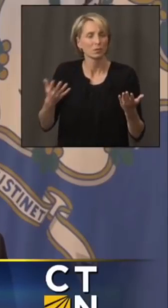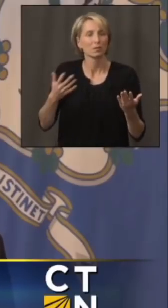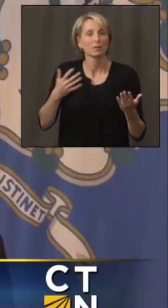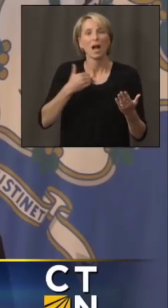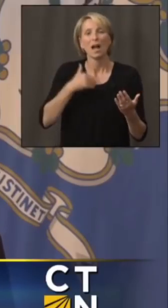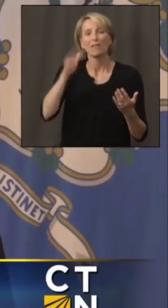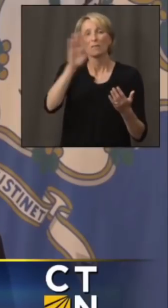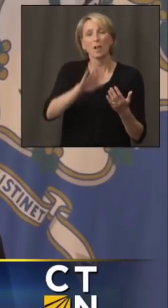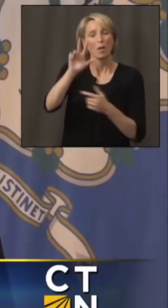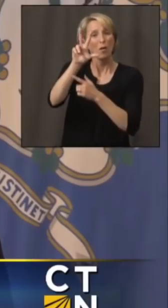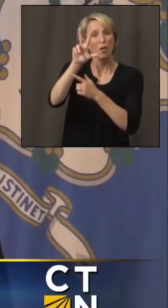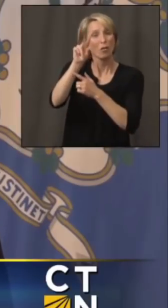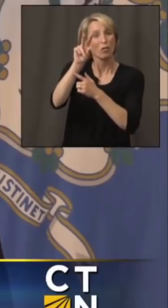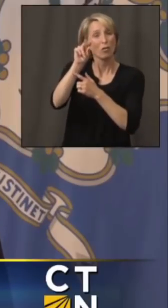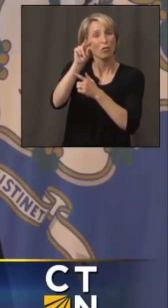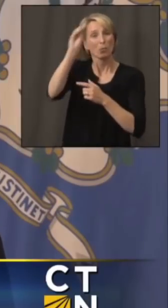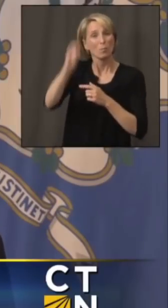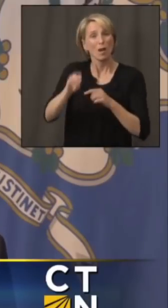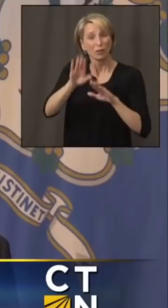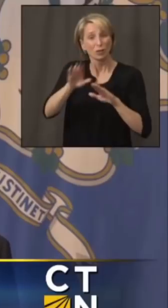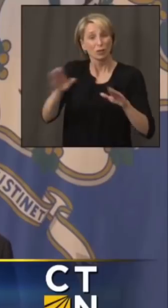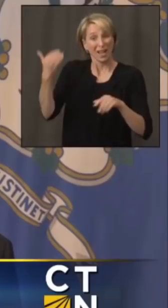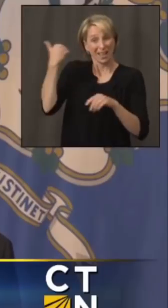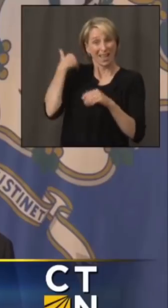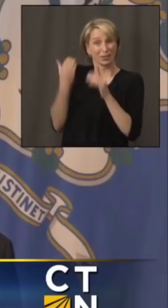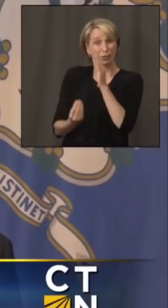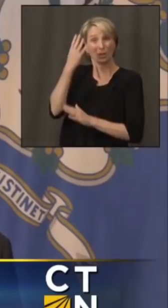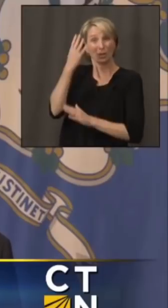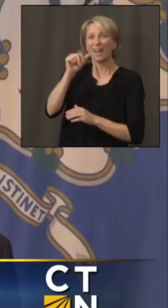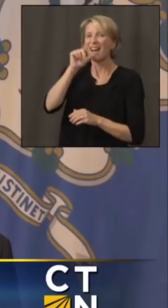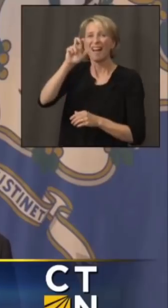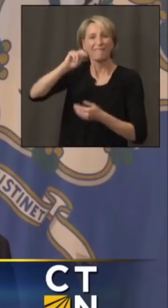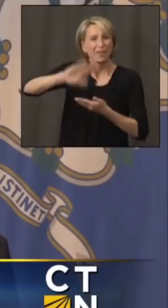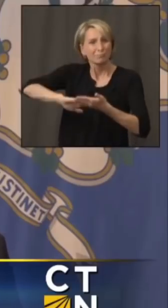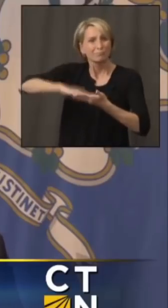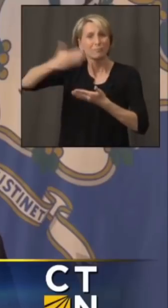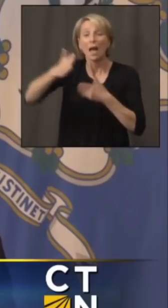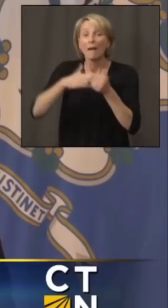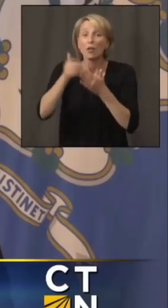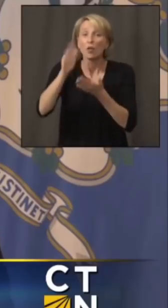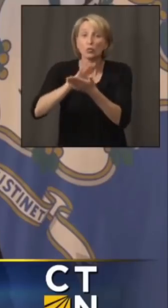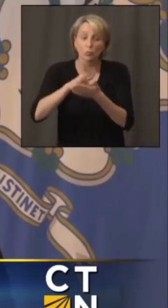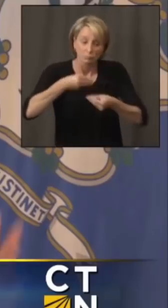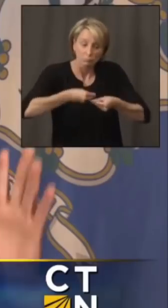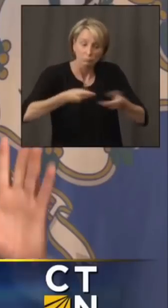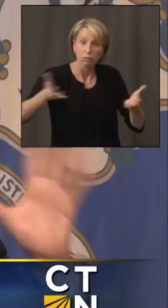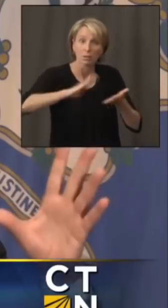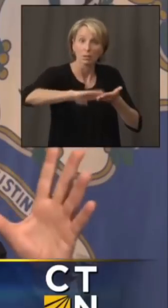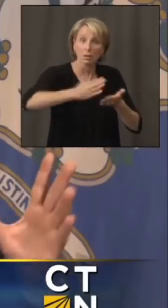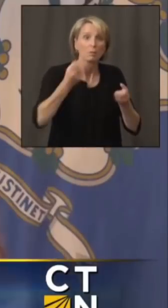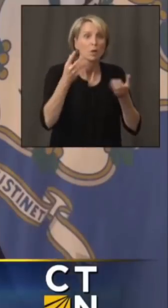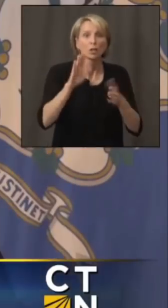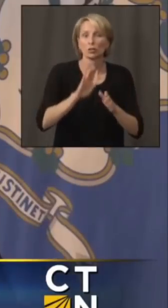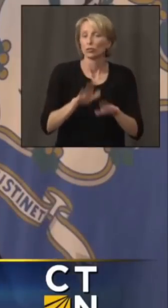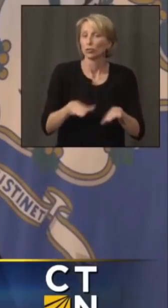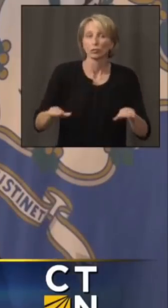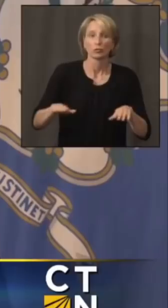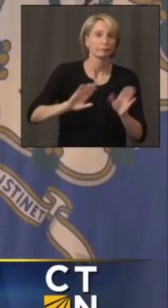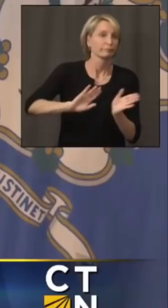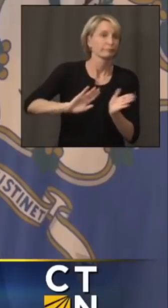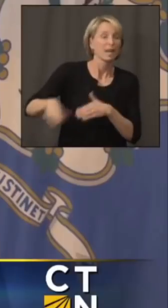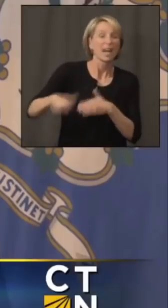kids never even turned on their computer last time around, even though we provided them computers, and even though in many cases we had the